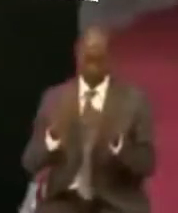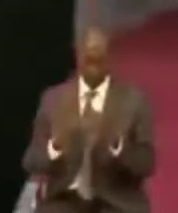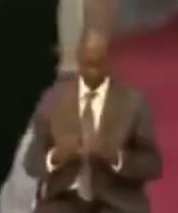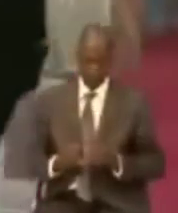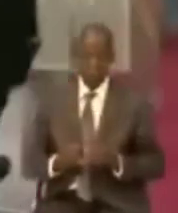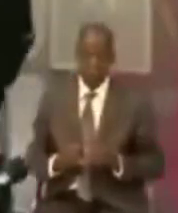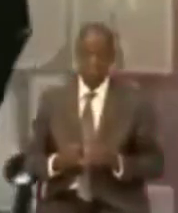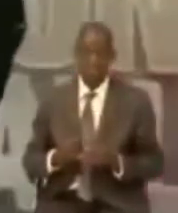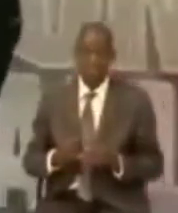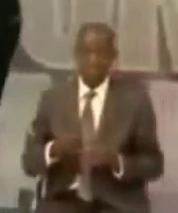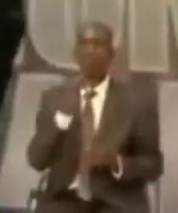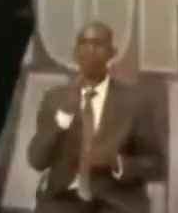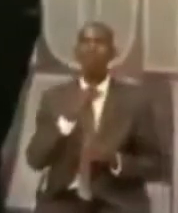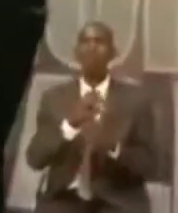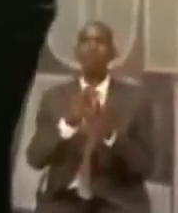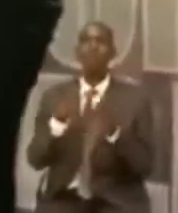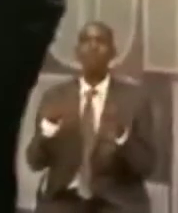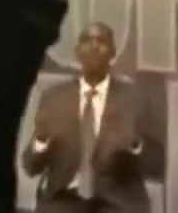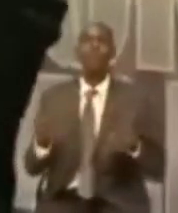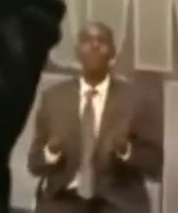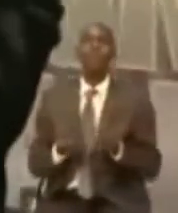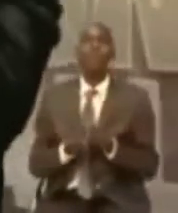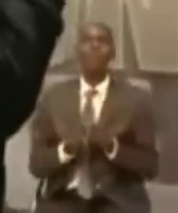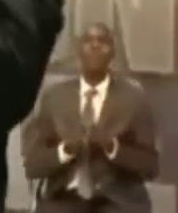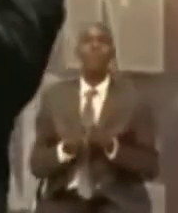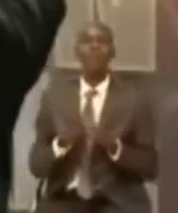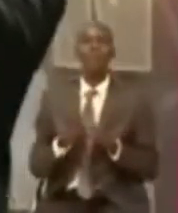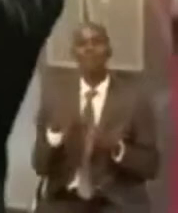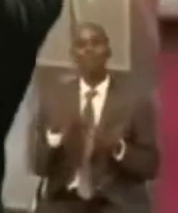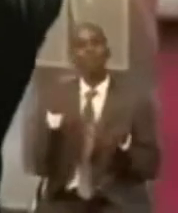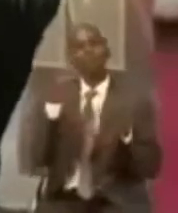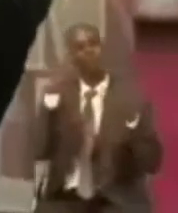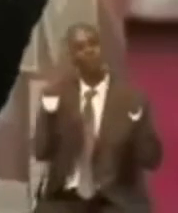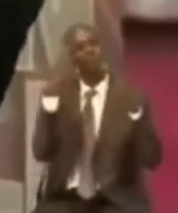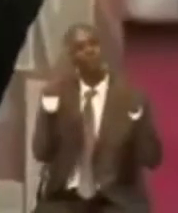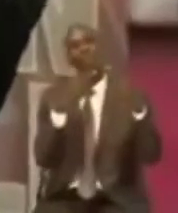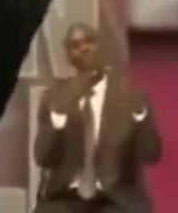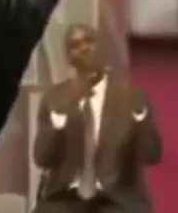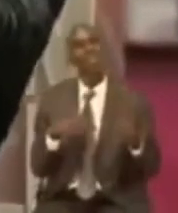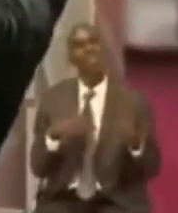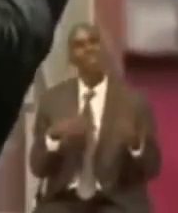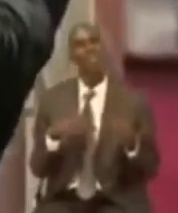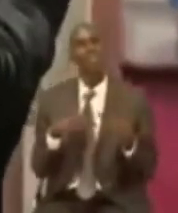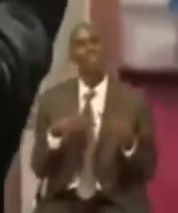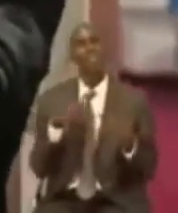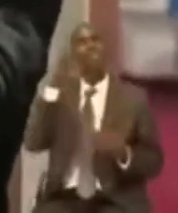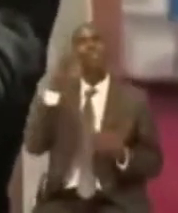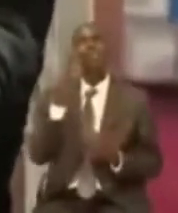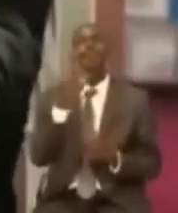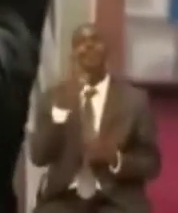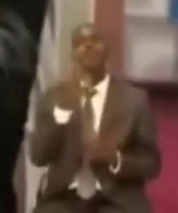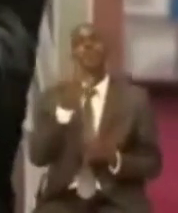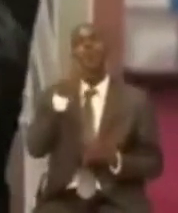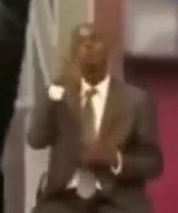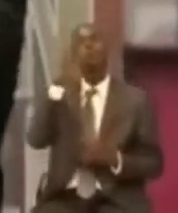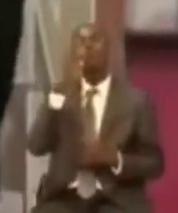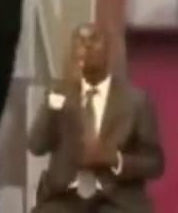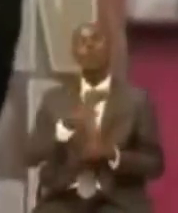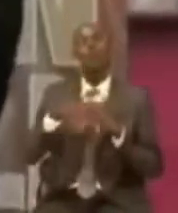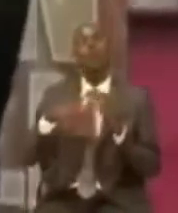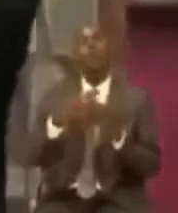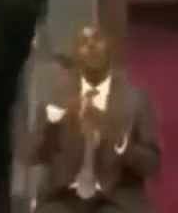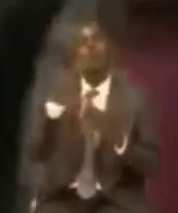There's no place for us. Father, we lift our hands to you.